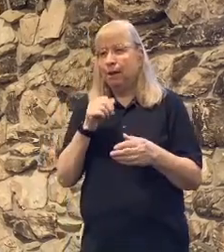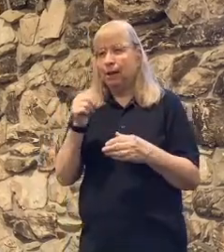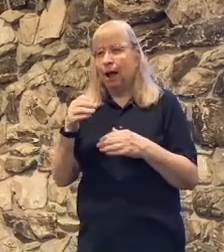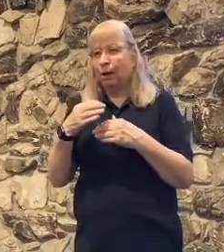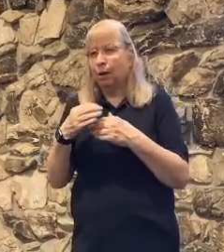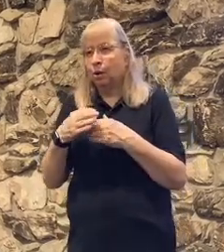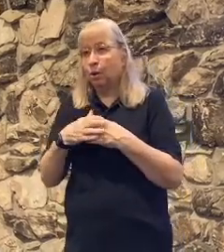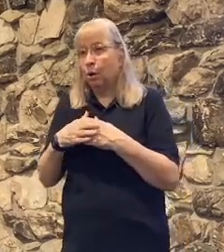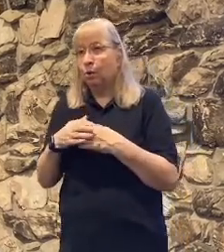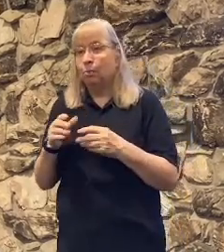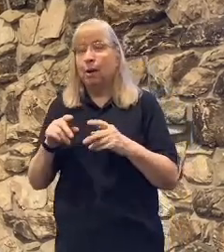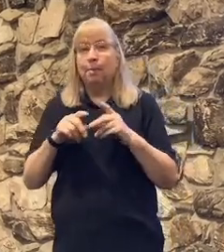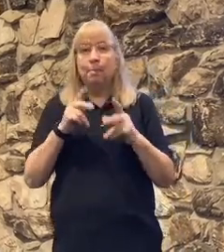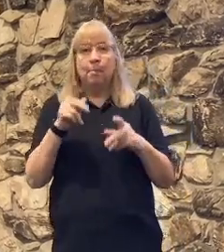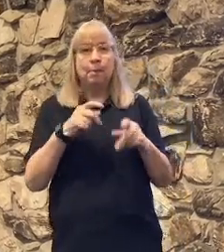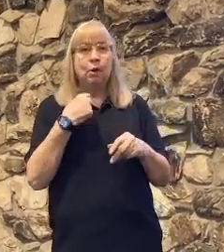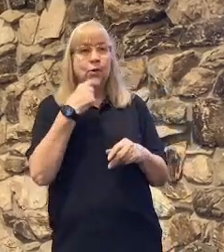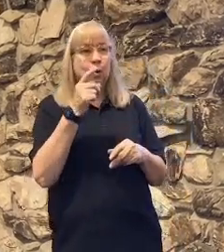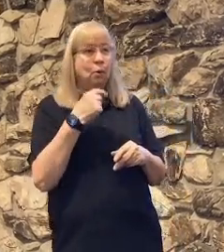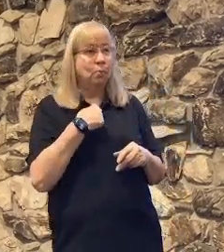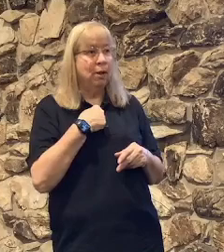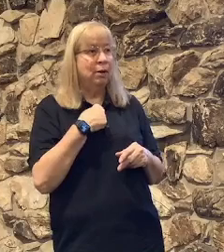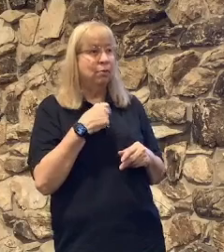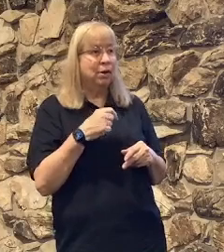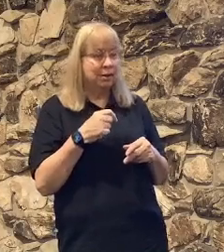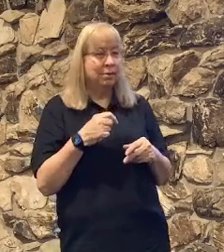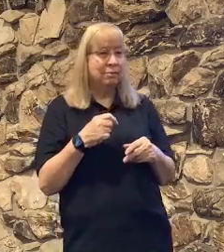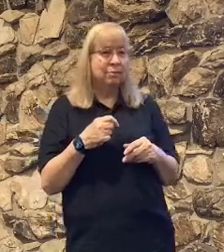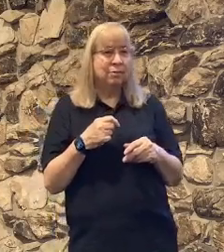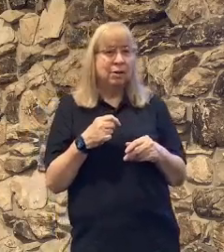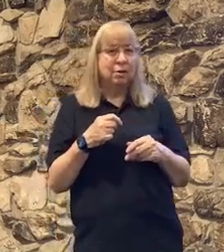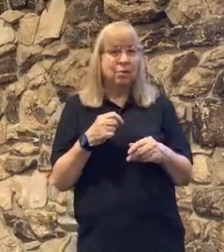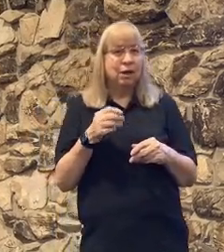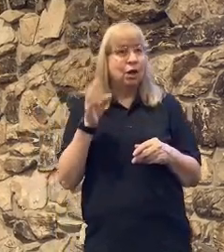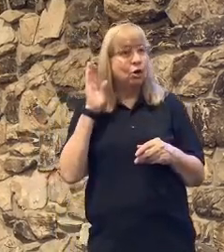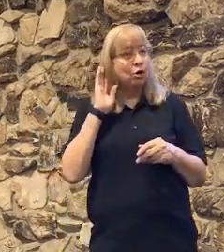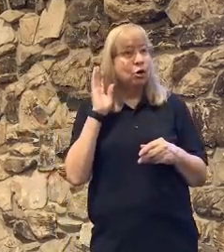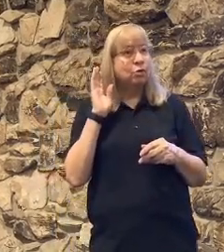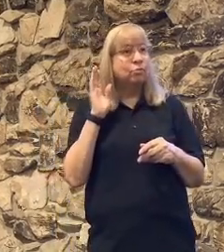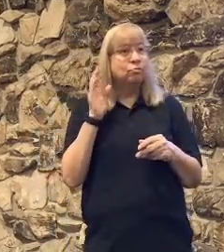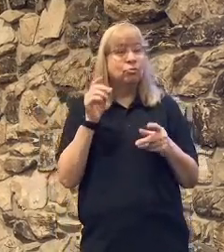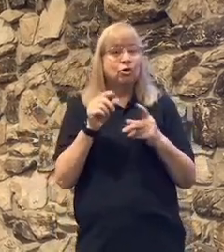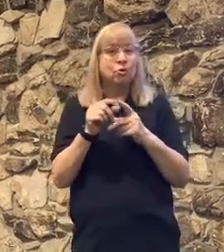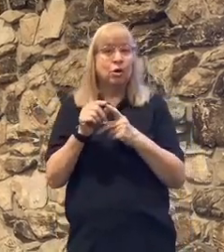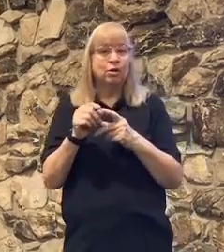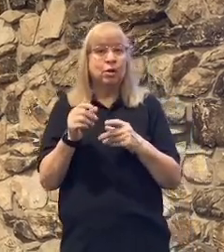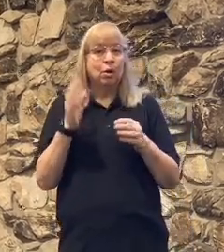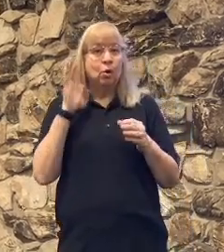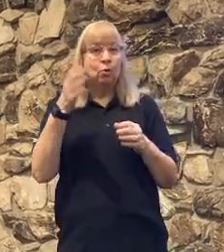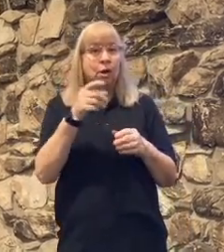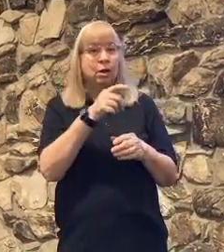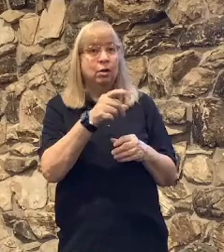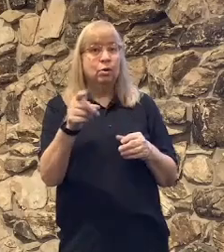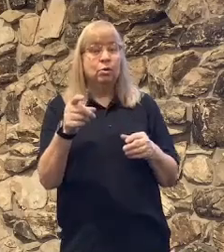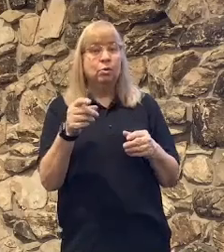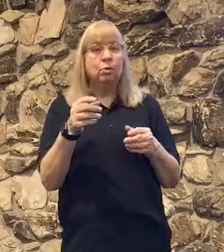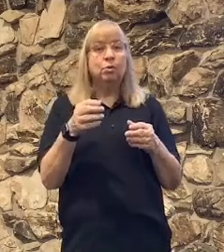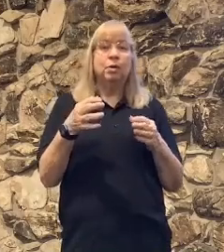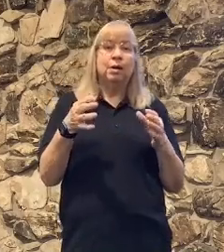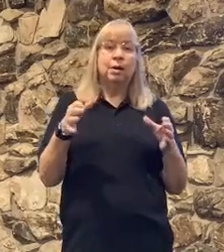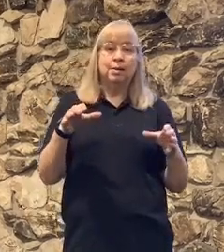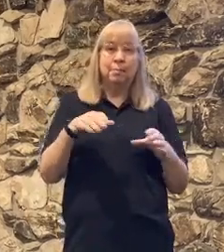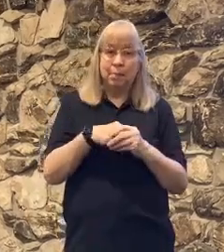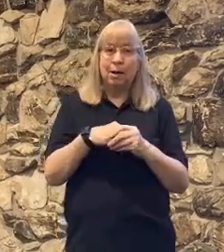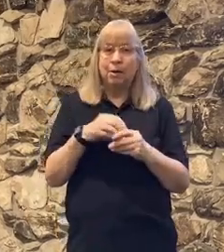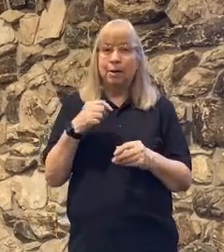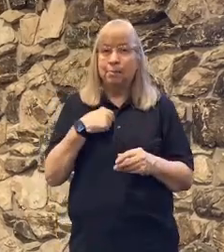people have told me that when they were proposed to, you know, when they heard the words, will you marry me? And then when they heard the words, yes,